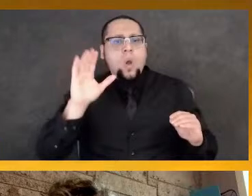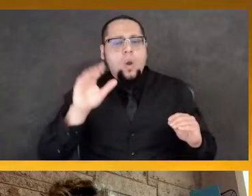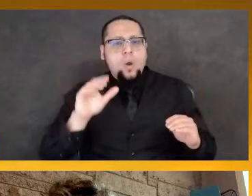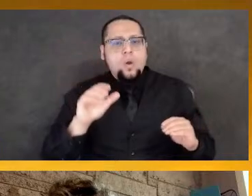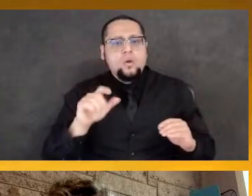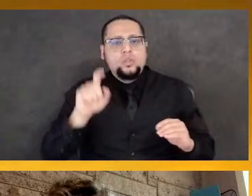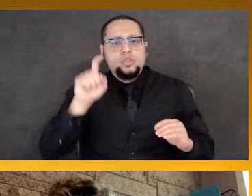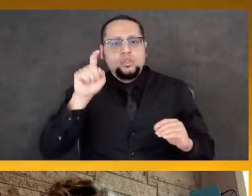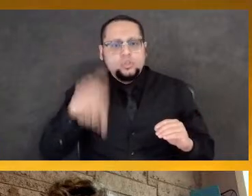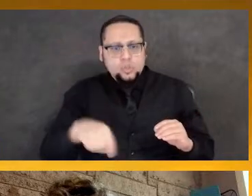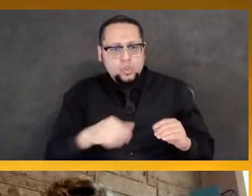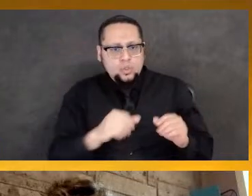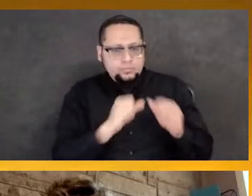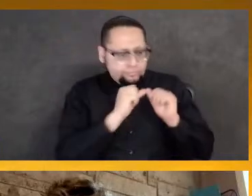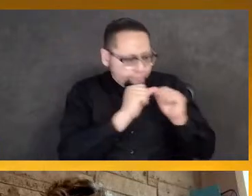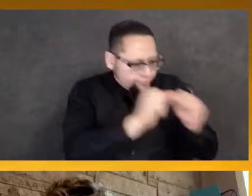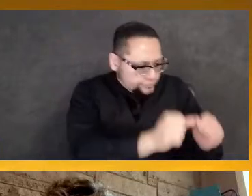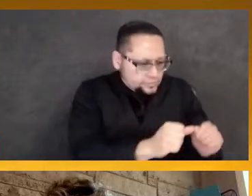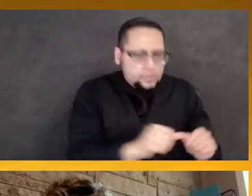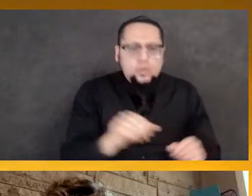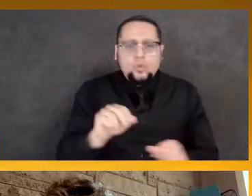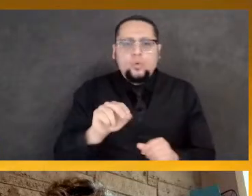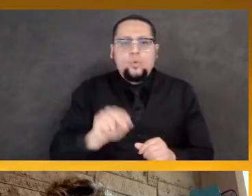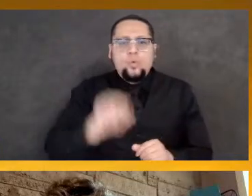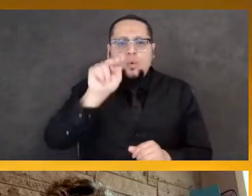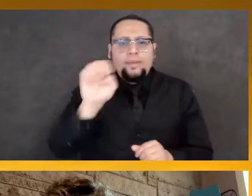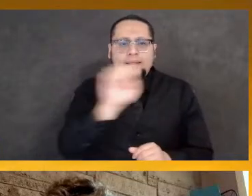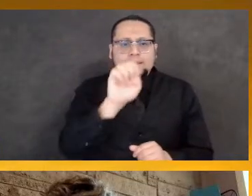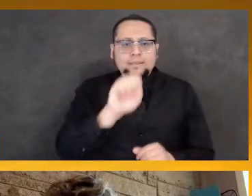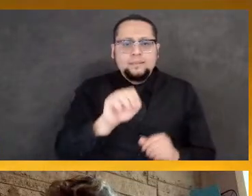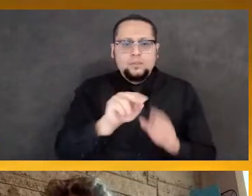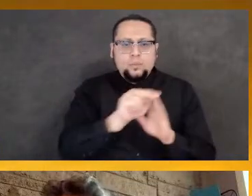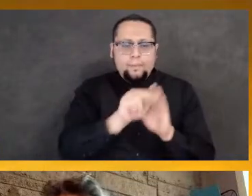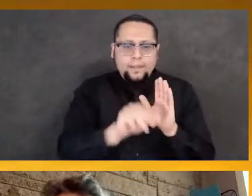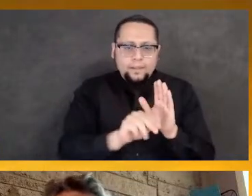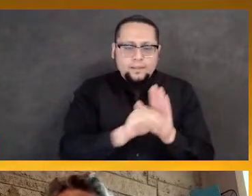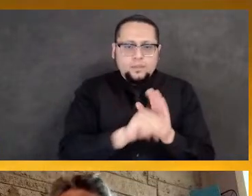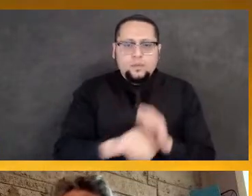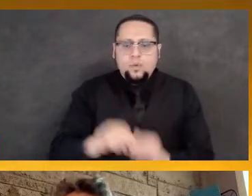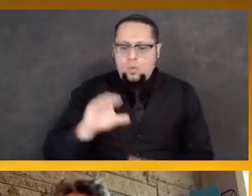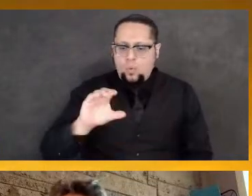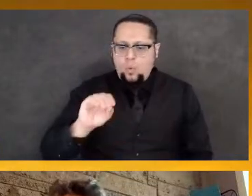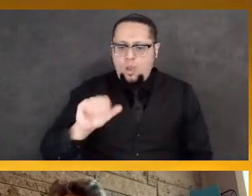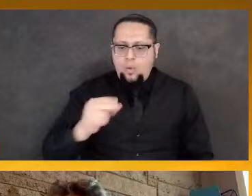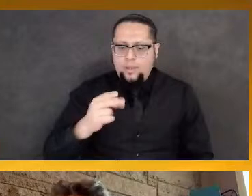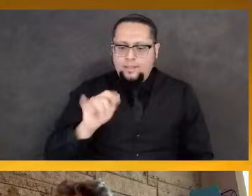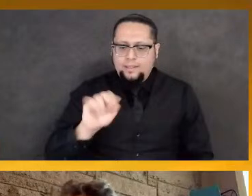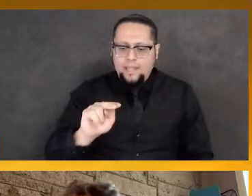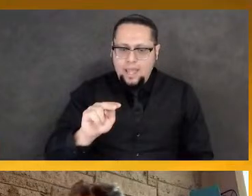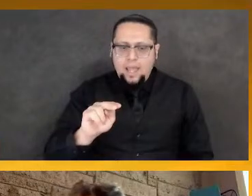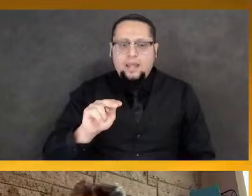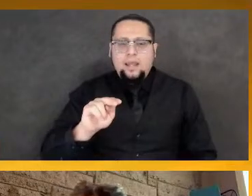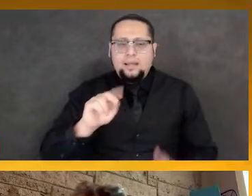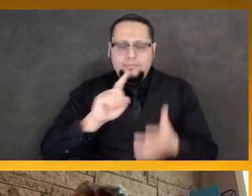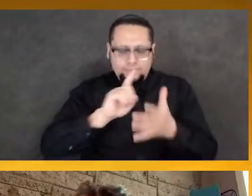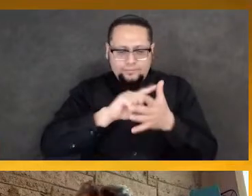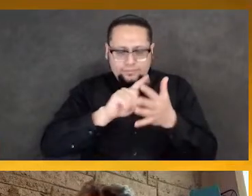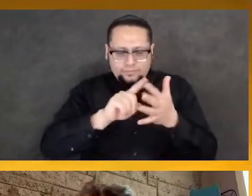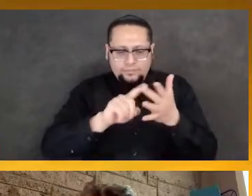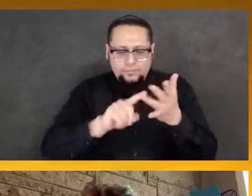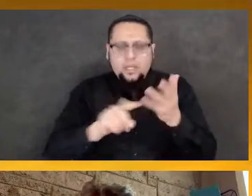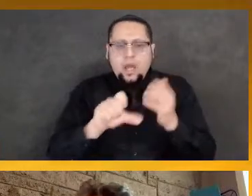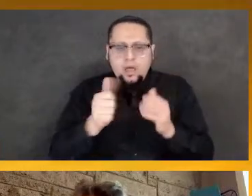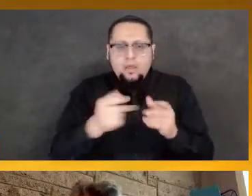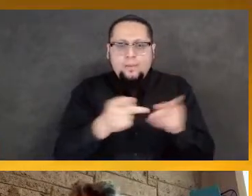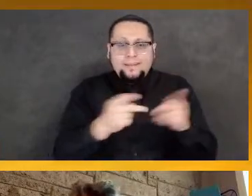northeastern Mexico. We're talking about Coahuila, Nuevo León, Tamaulipas, and parts of San Luis Potosí and